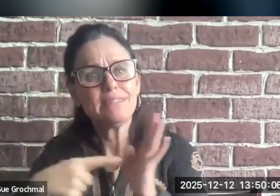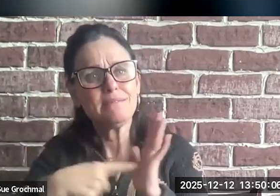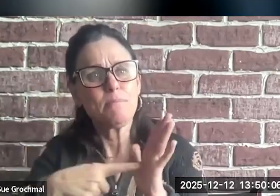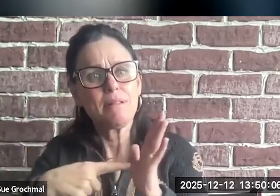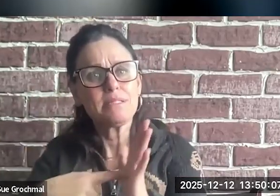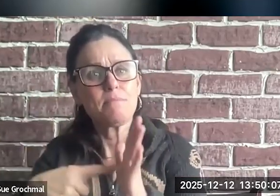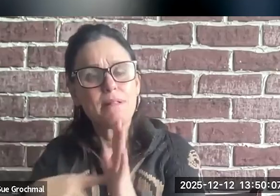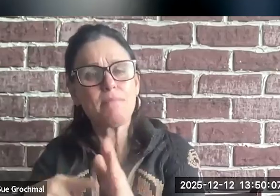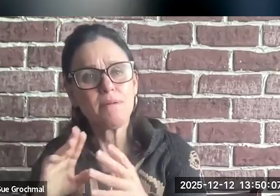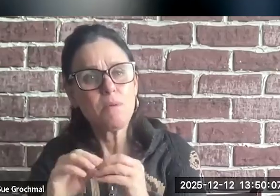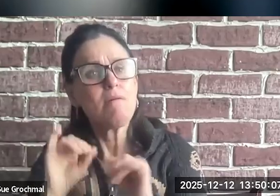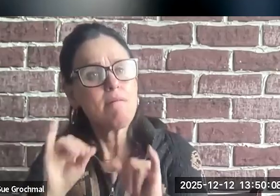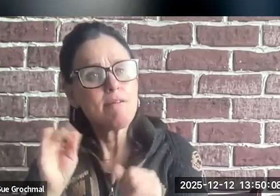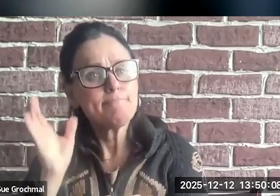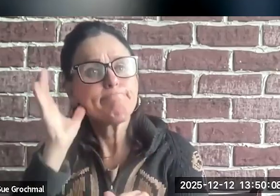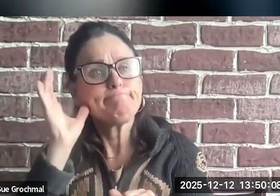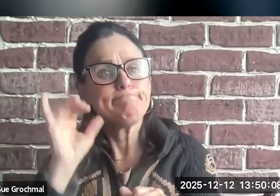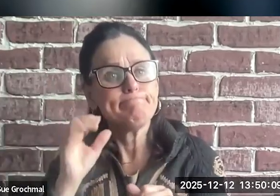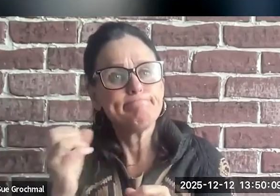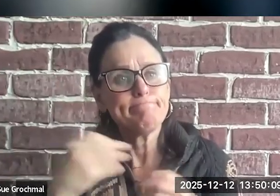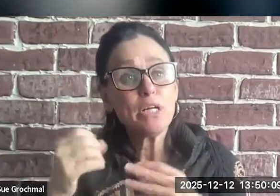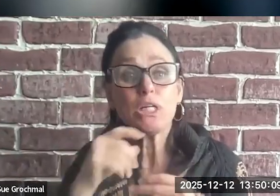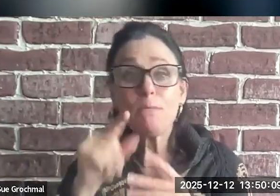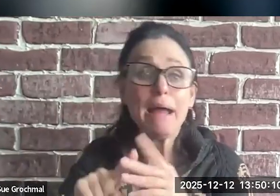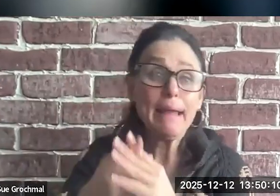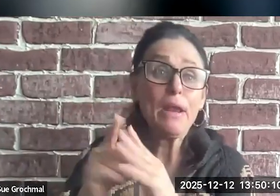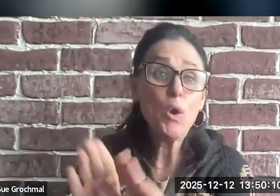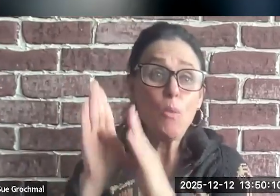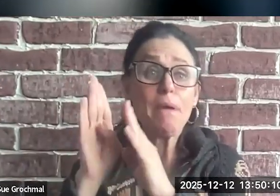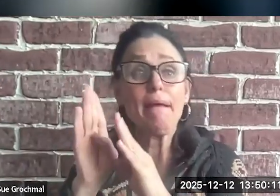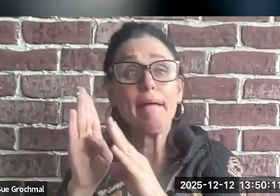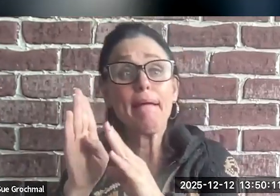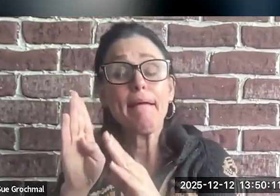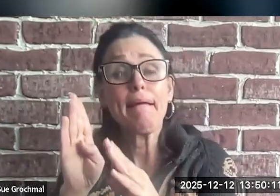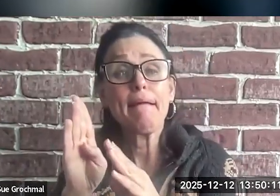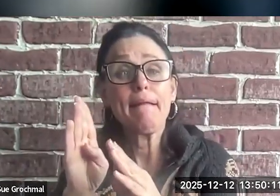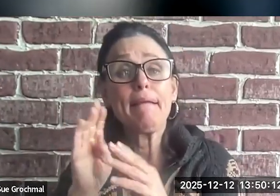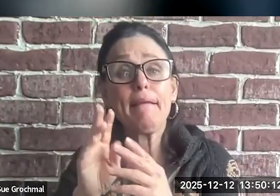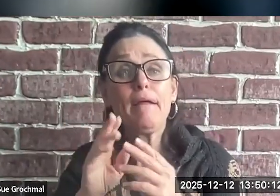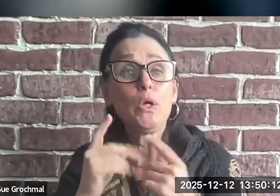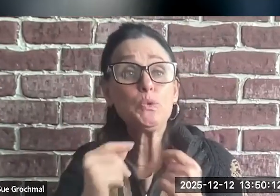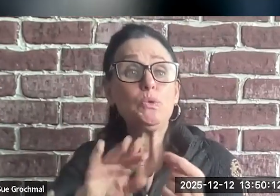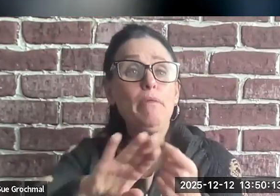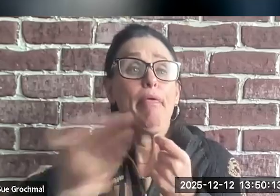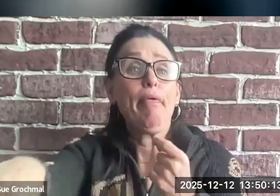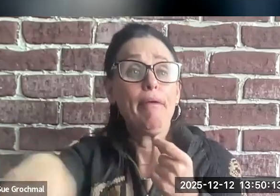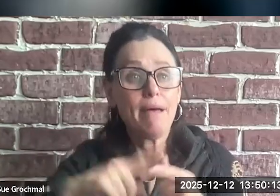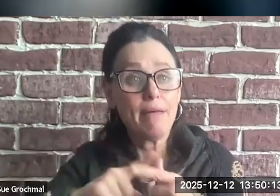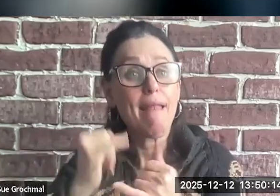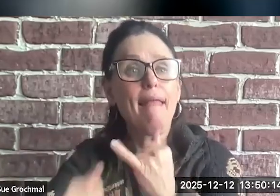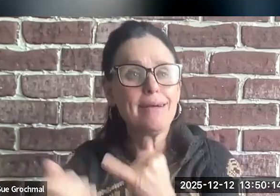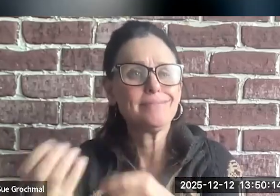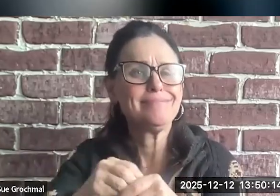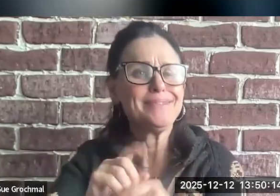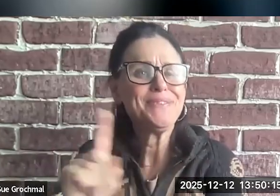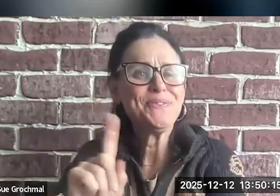meaningfully engaging, not just at the beginning or at the end where we sort of have done the work and then, in the dissemination process. It